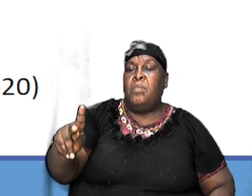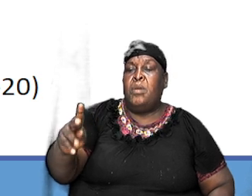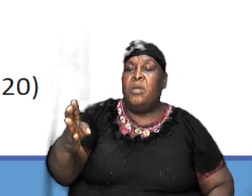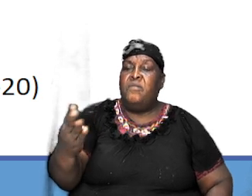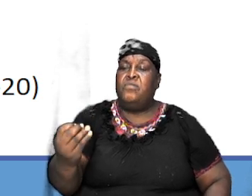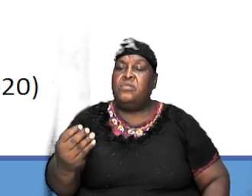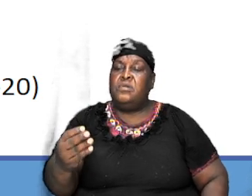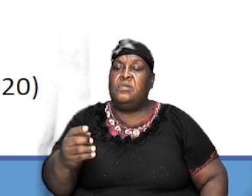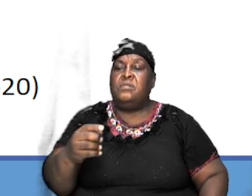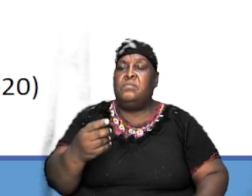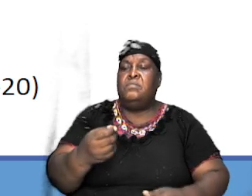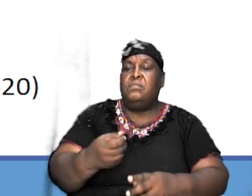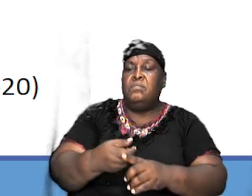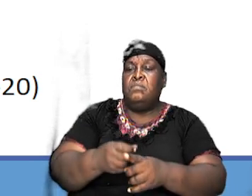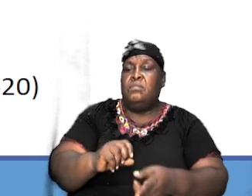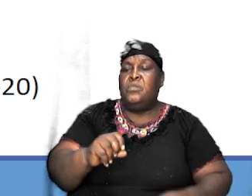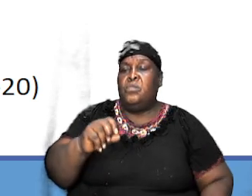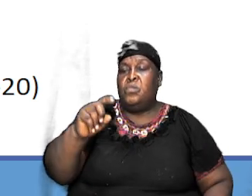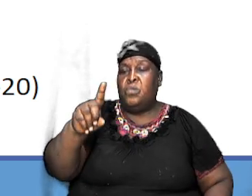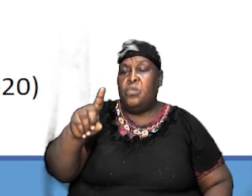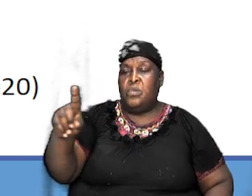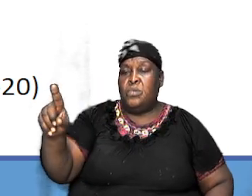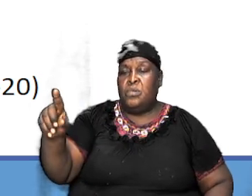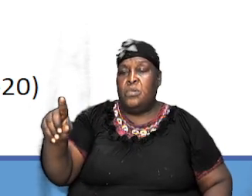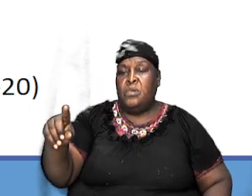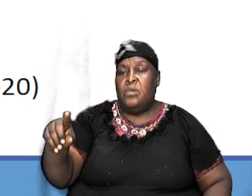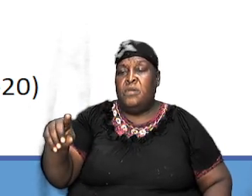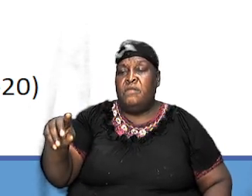then, of course, it speaks about